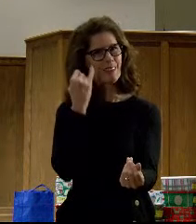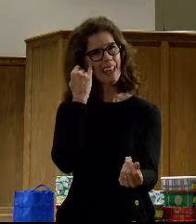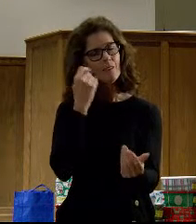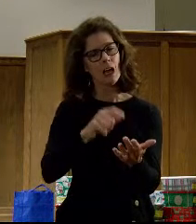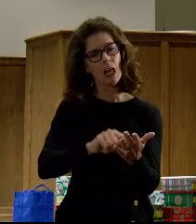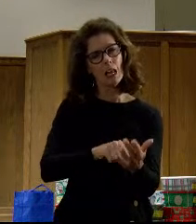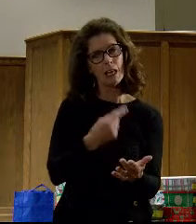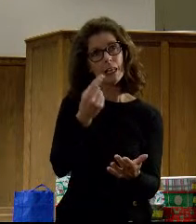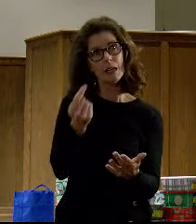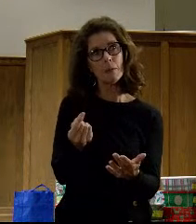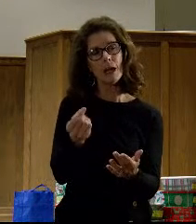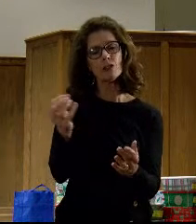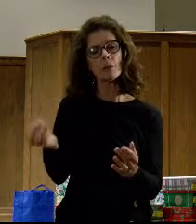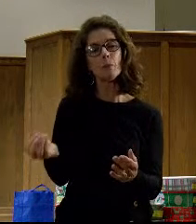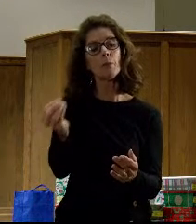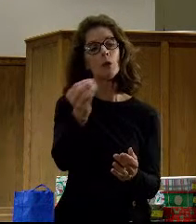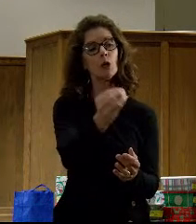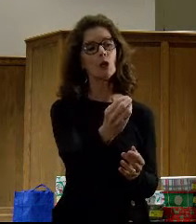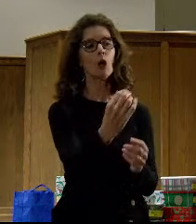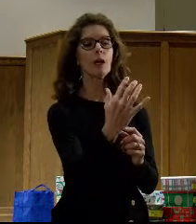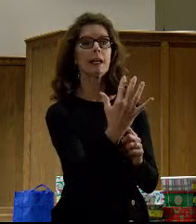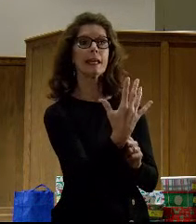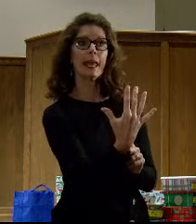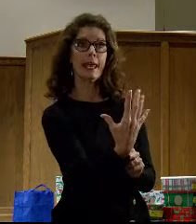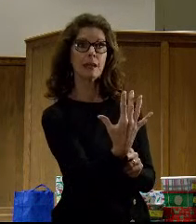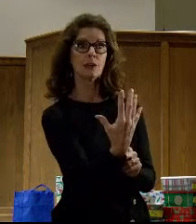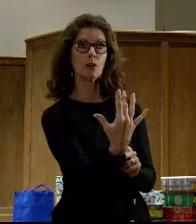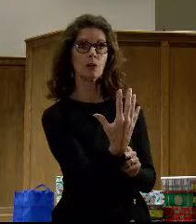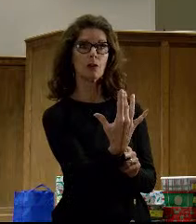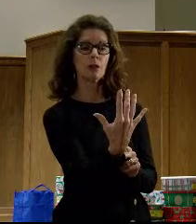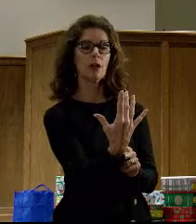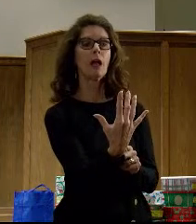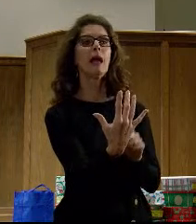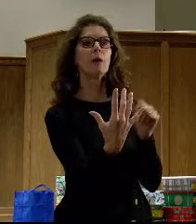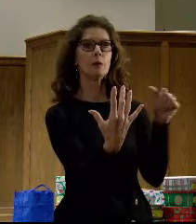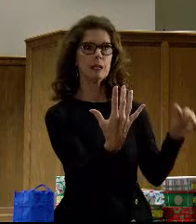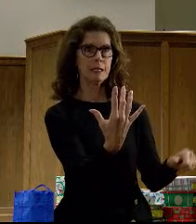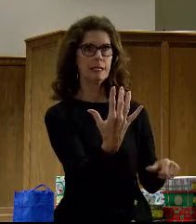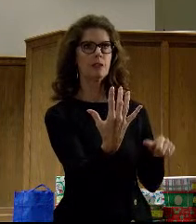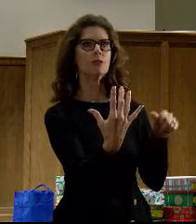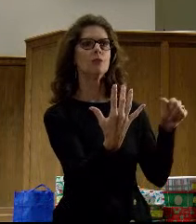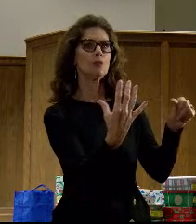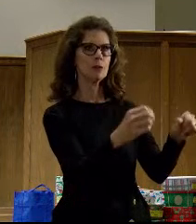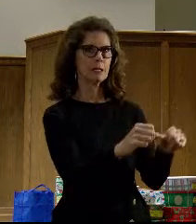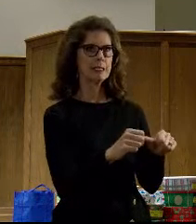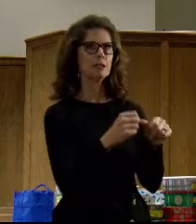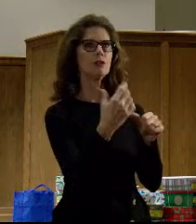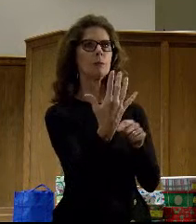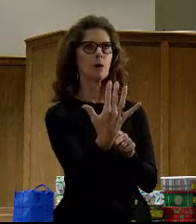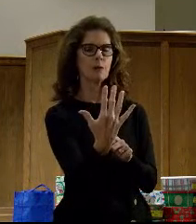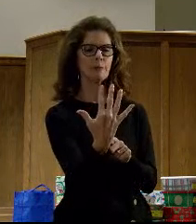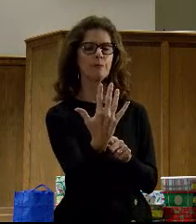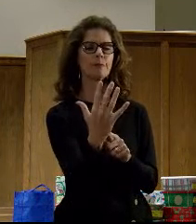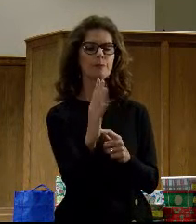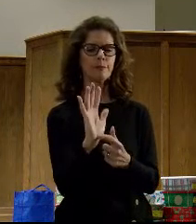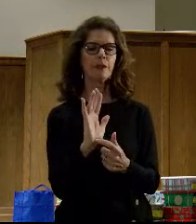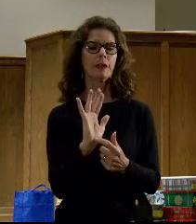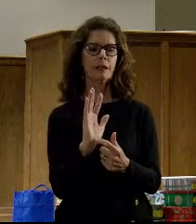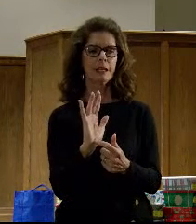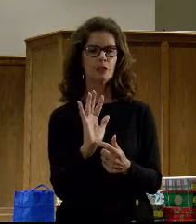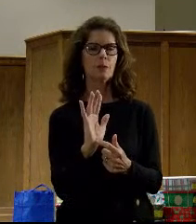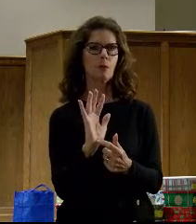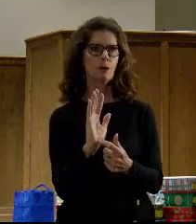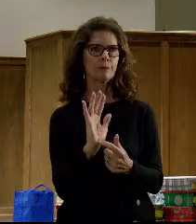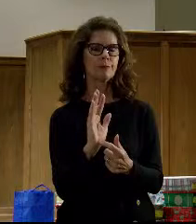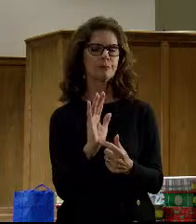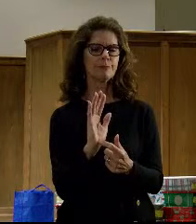and I put it on a candle, that candle would burn for a really, really long time. So think about it this way. Anger is like the